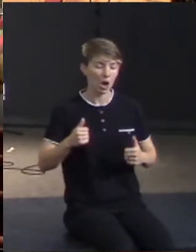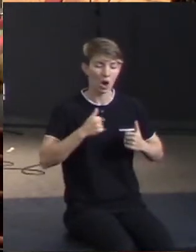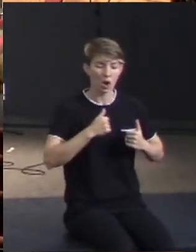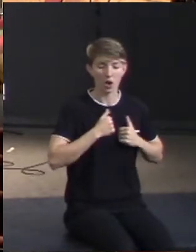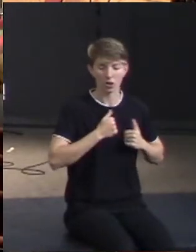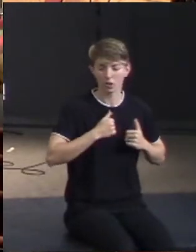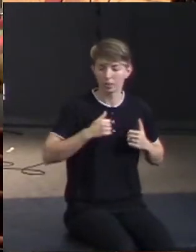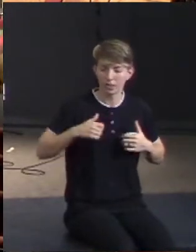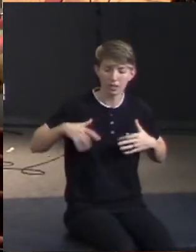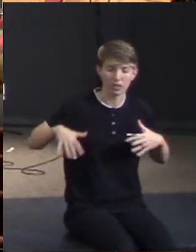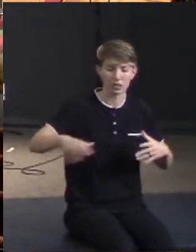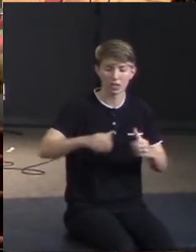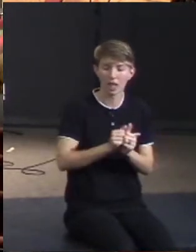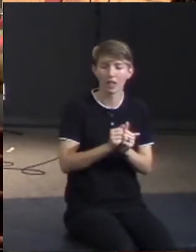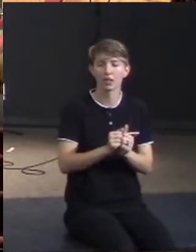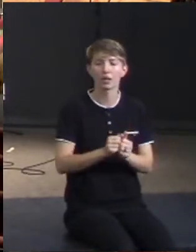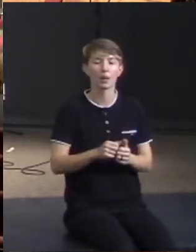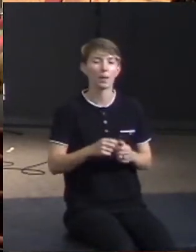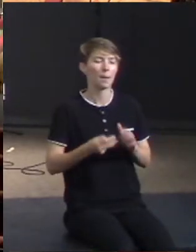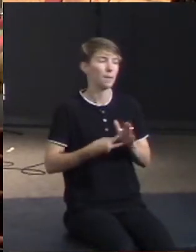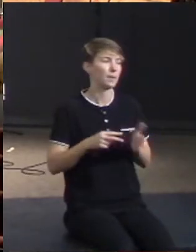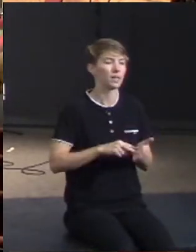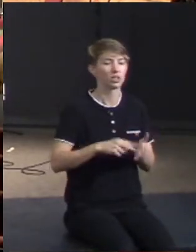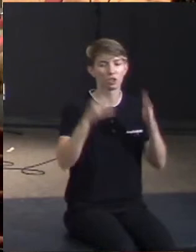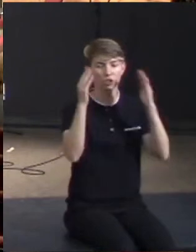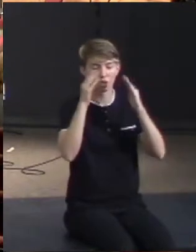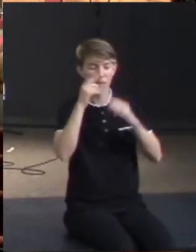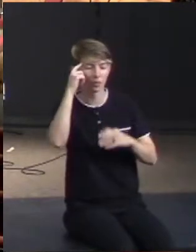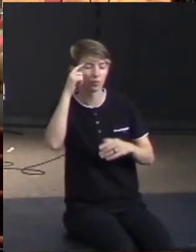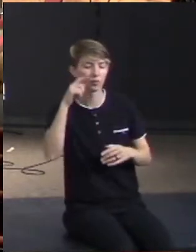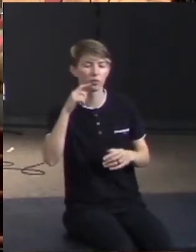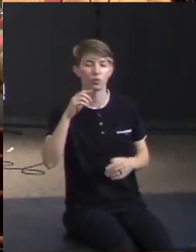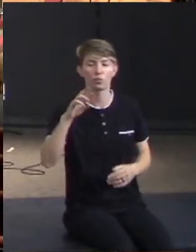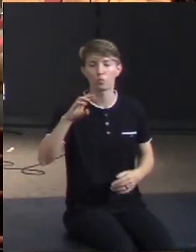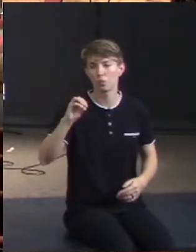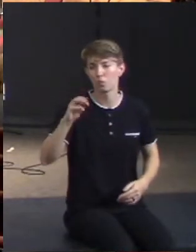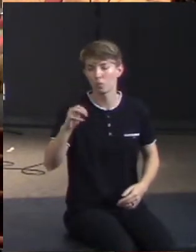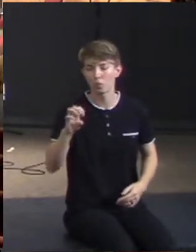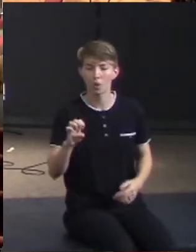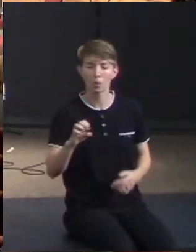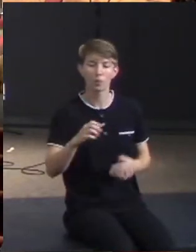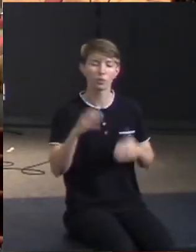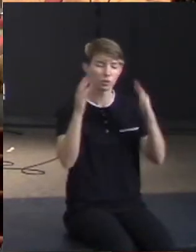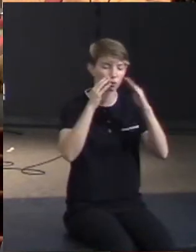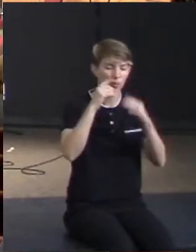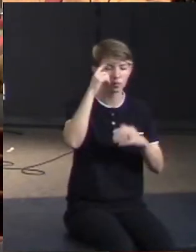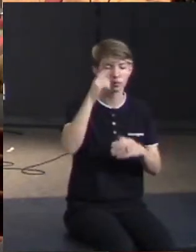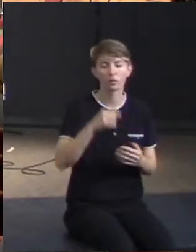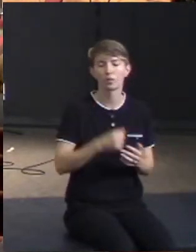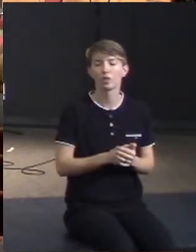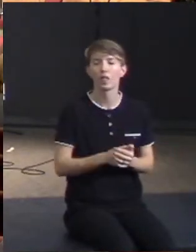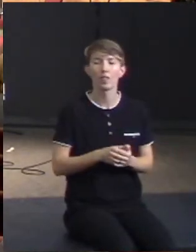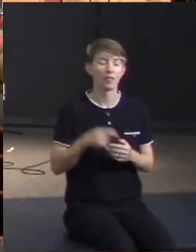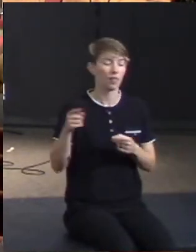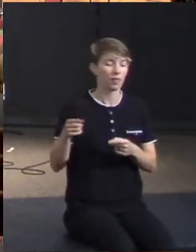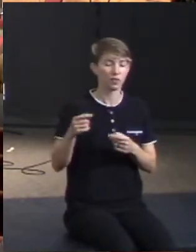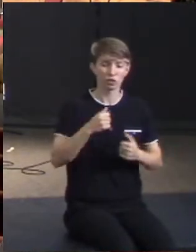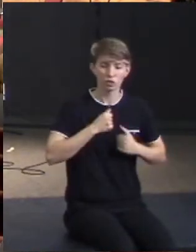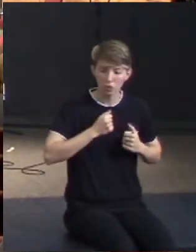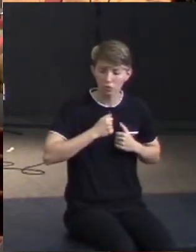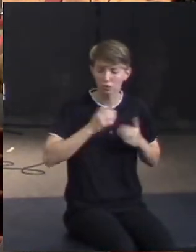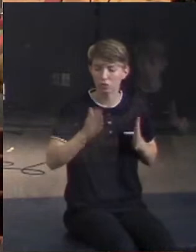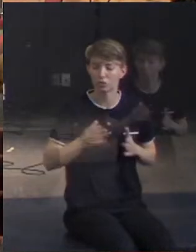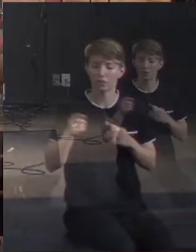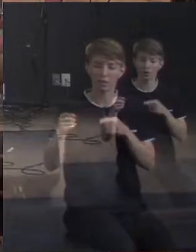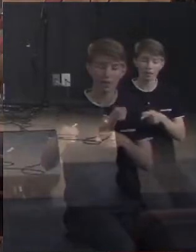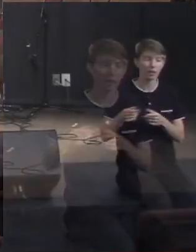means trouble for Rome, which then means trouble for Jerusalem. So Rome is there. They're there. And soldiers are there, and they're asking John a